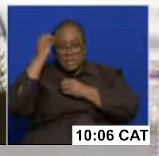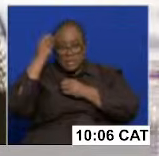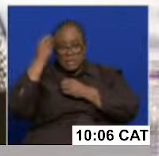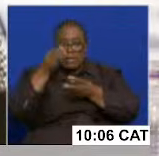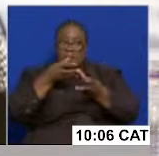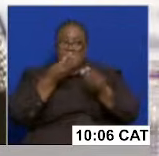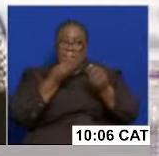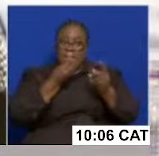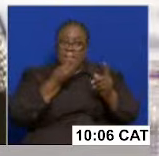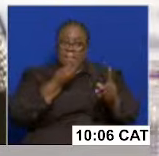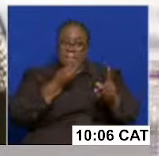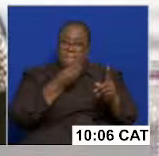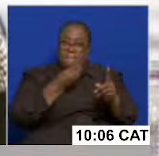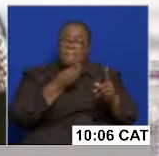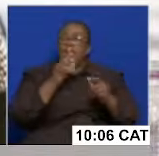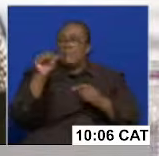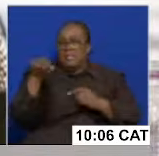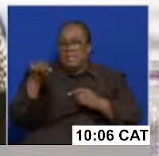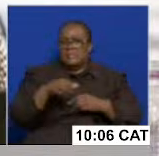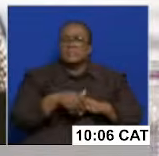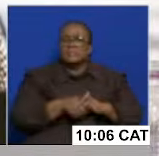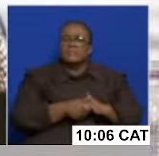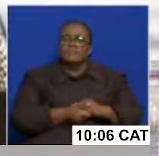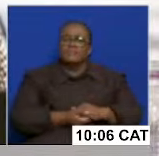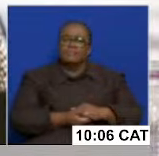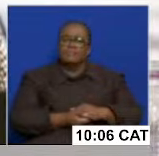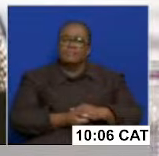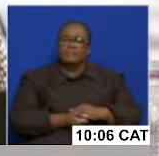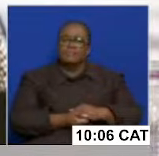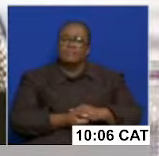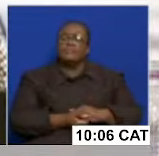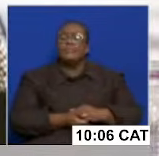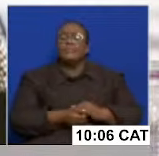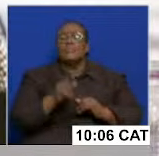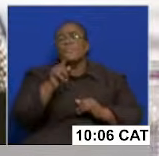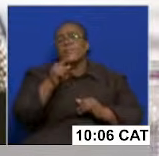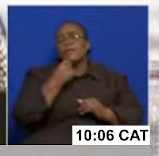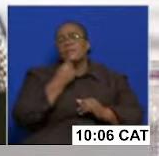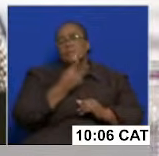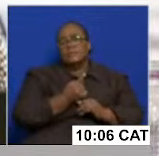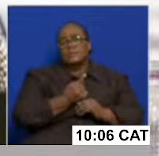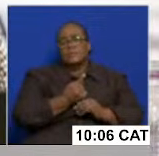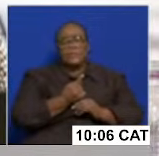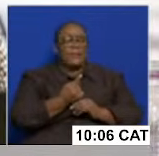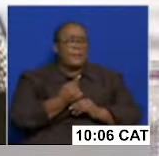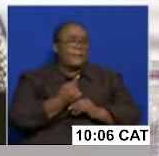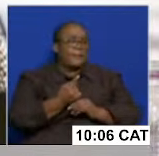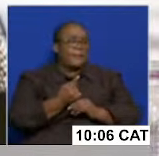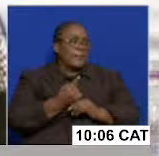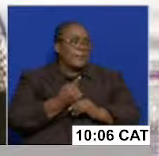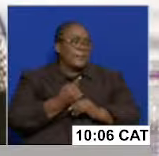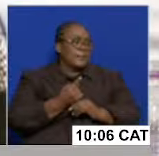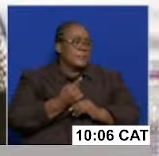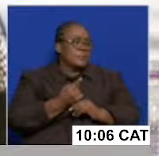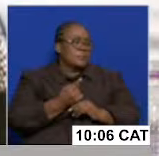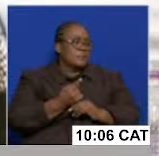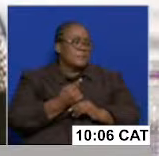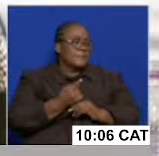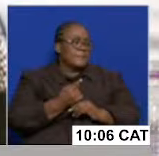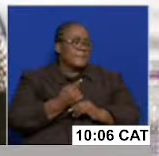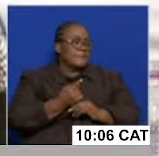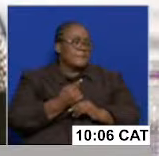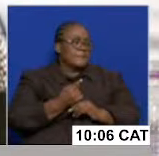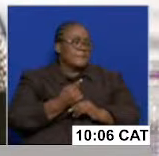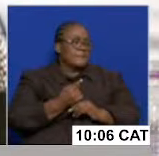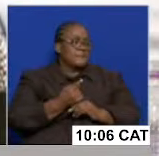Yes, he was still interested. Right. You then say in the next sentence that you drove with him in